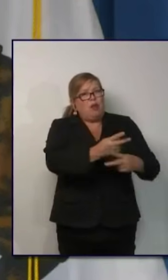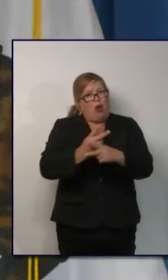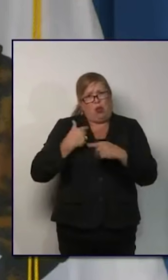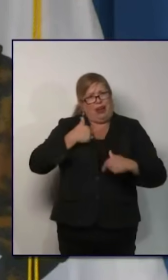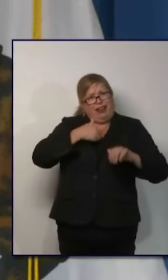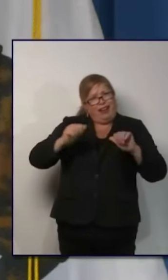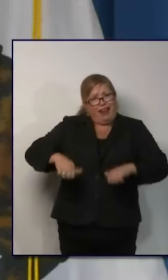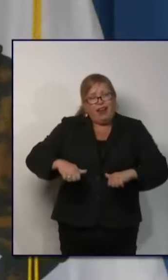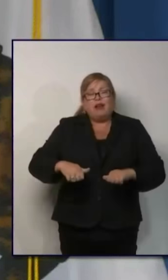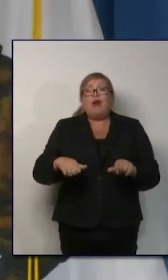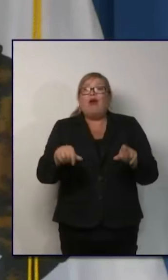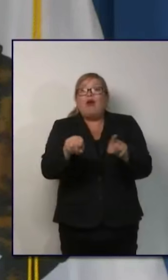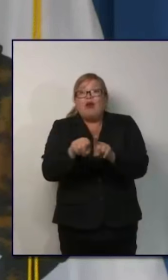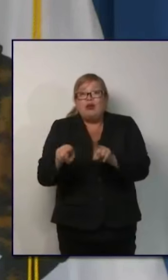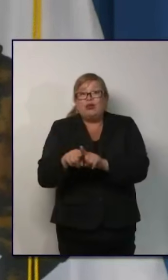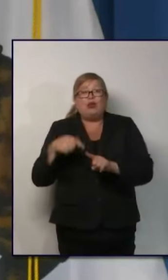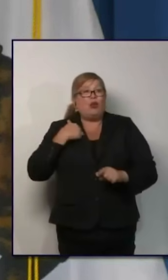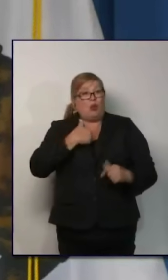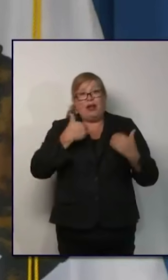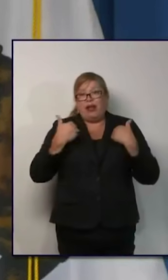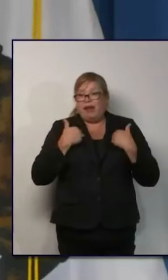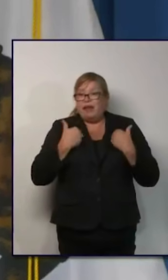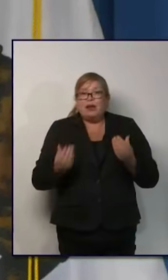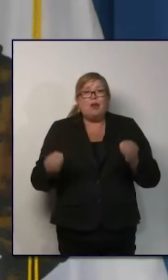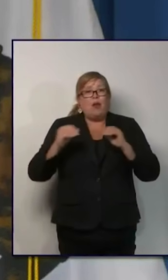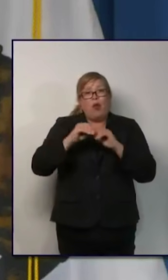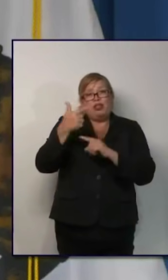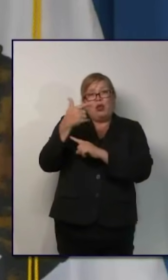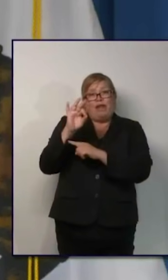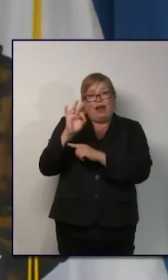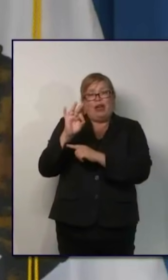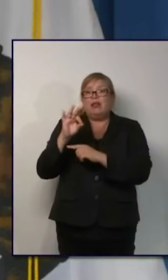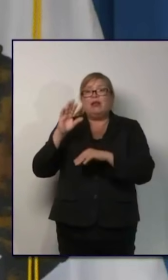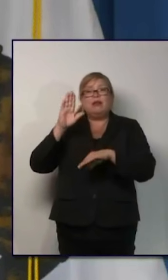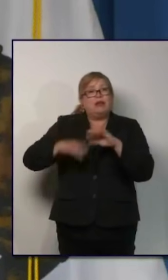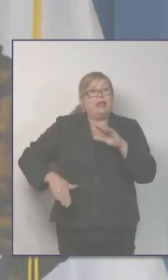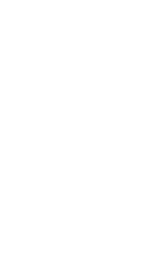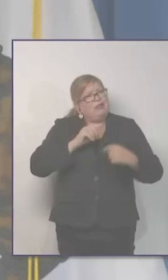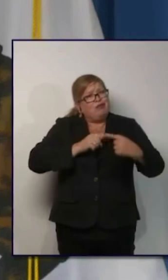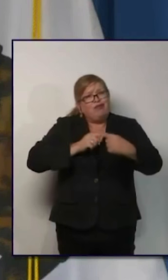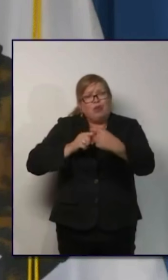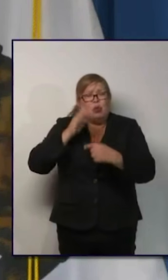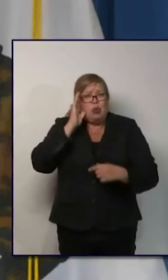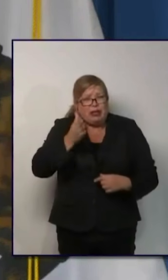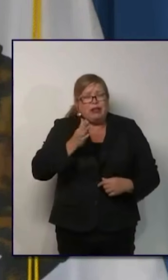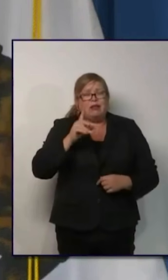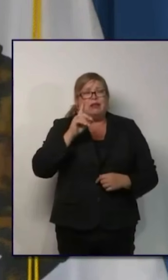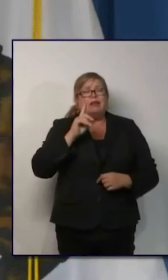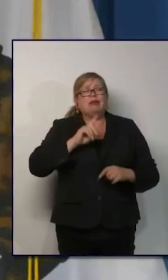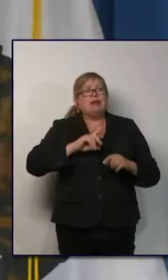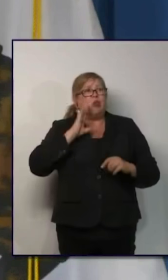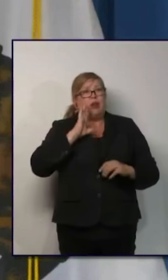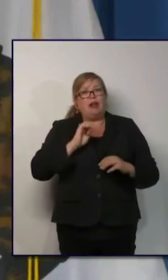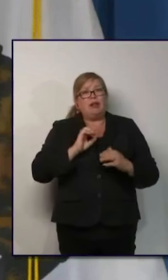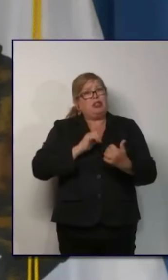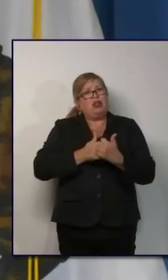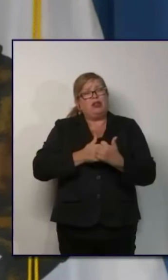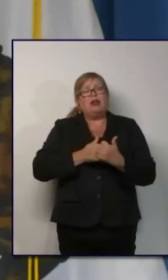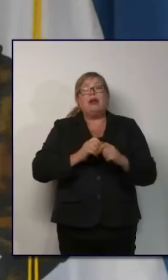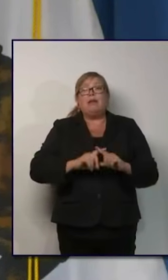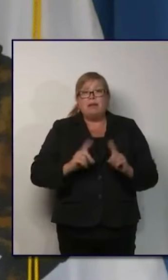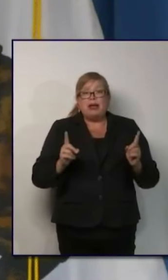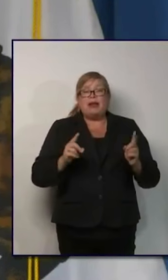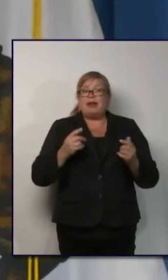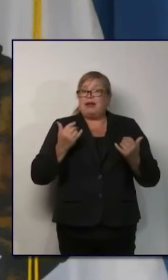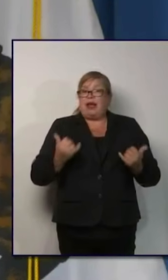also, we come in with a substantially larger general fund than we have seen in the past. Certainly will be